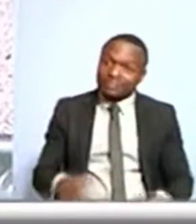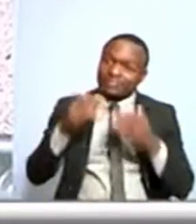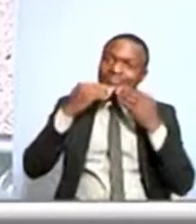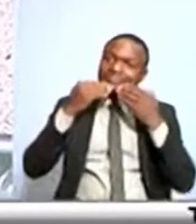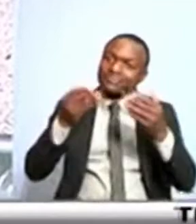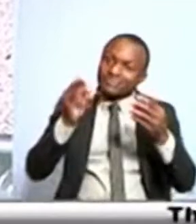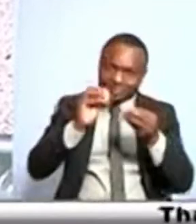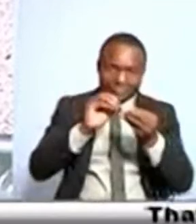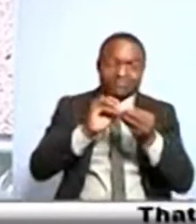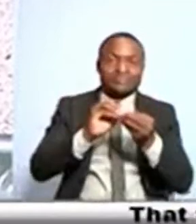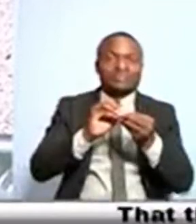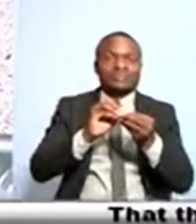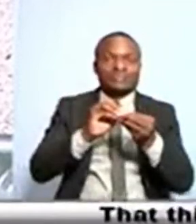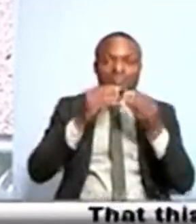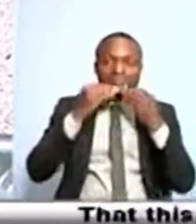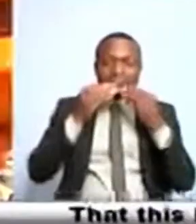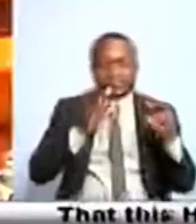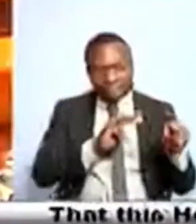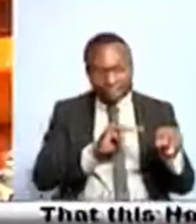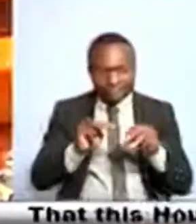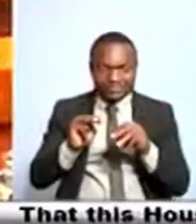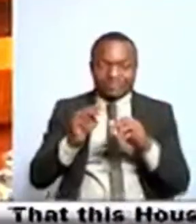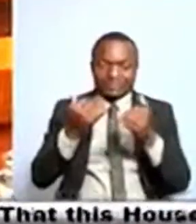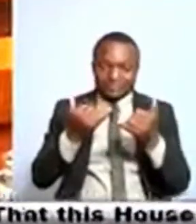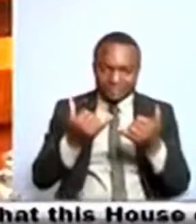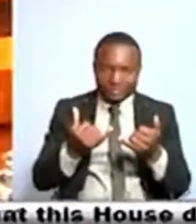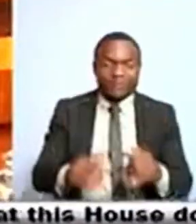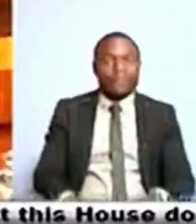so much and I beg to move. Thank you.